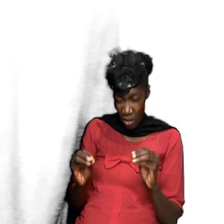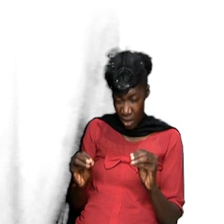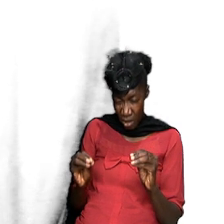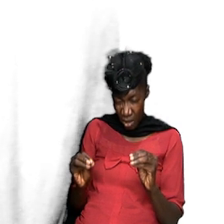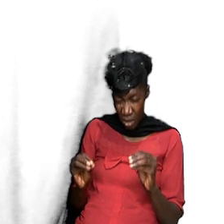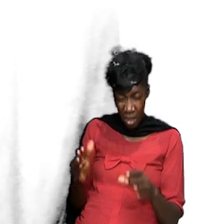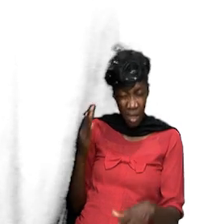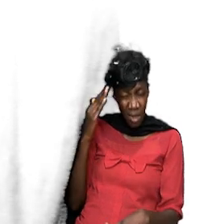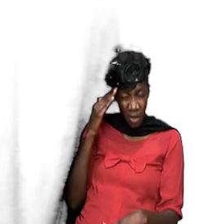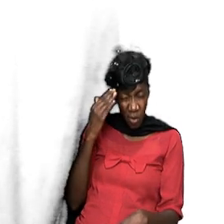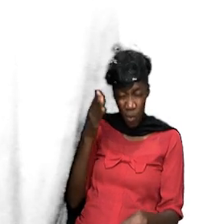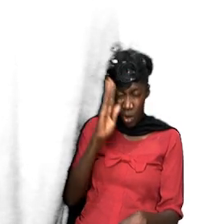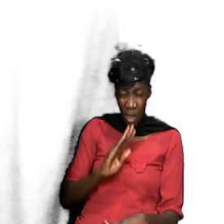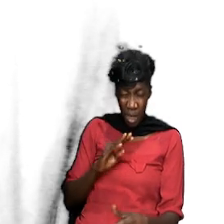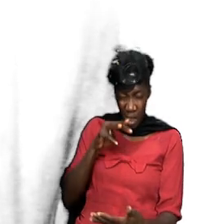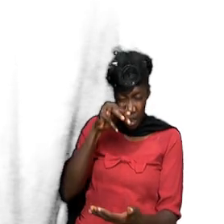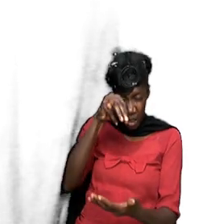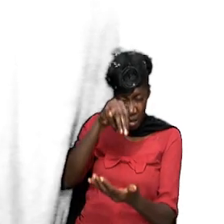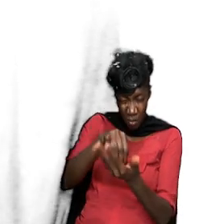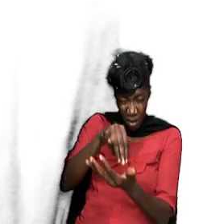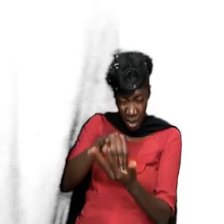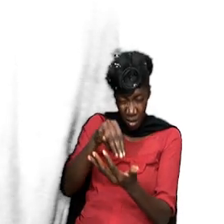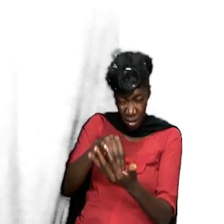we know God is in our midst.